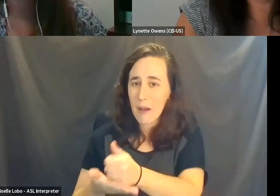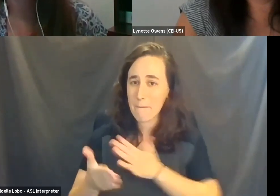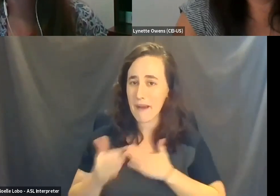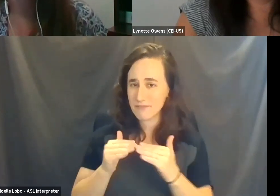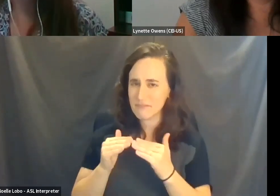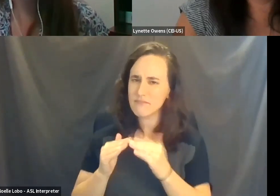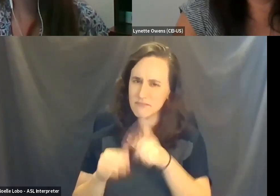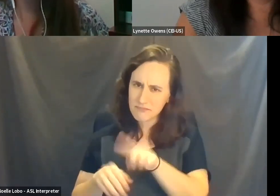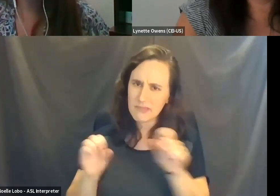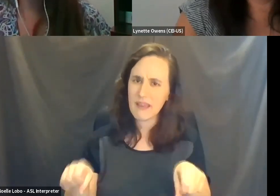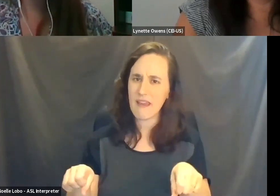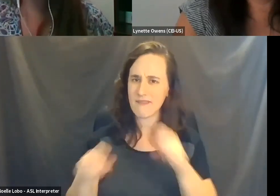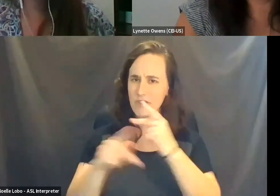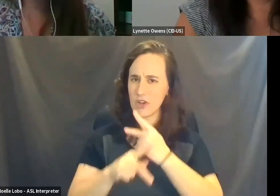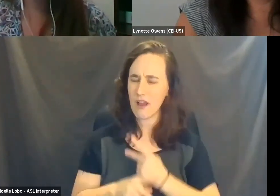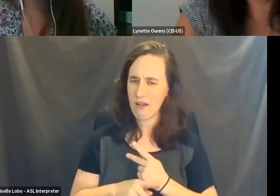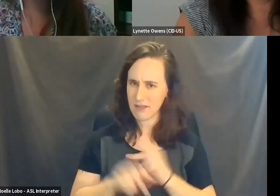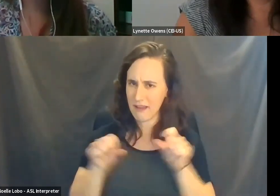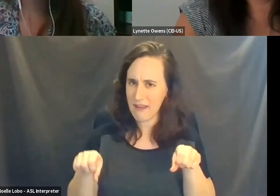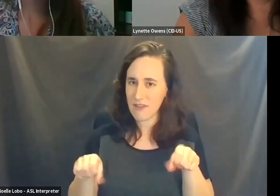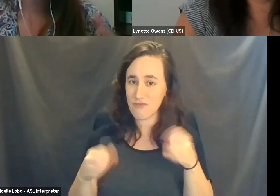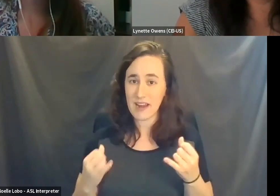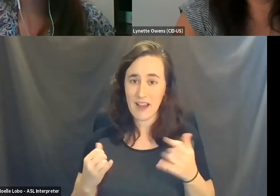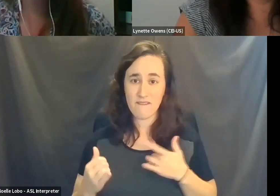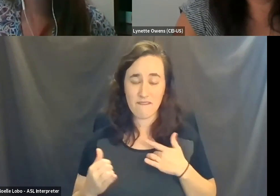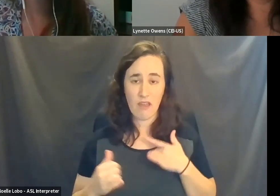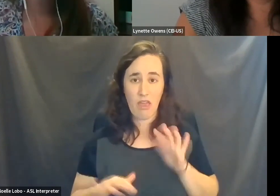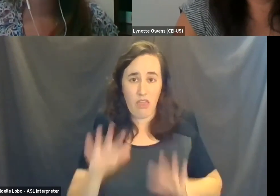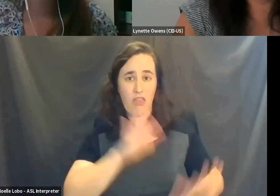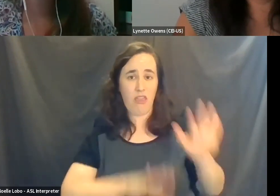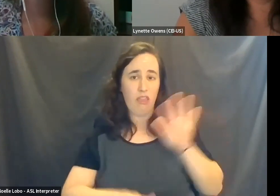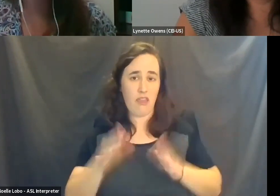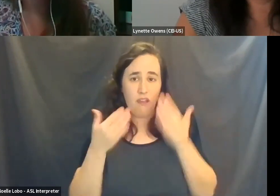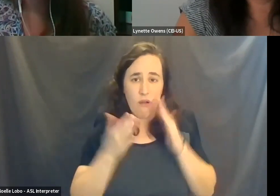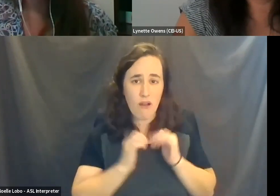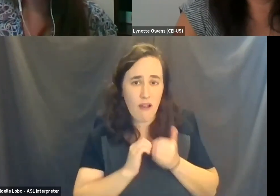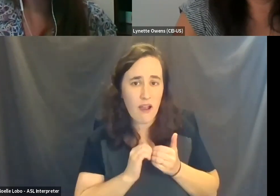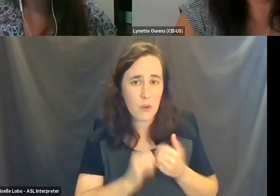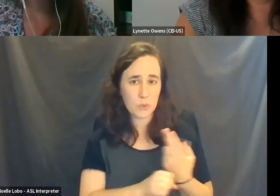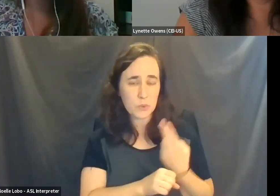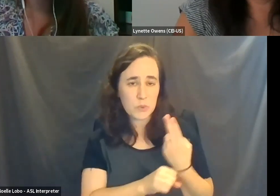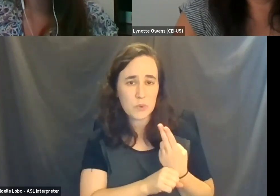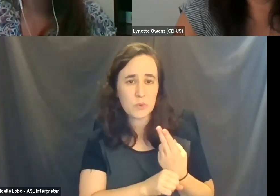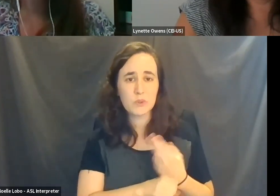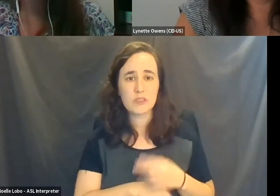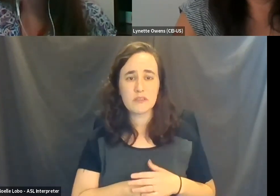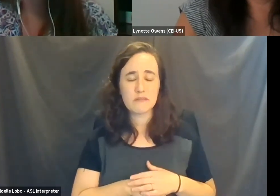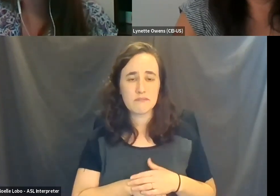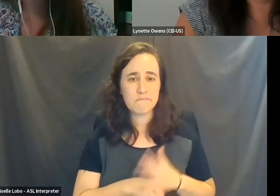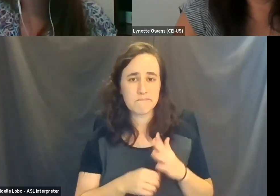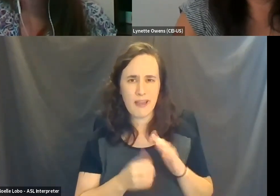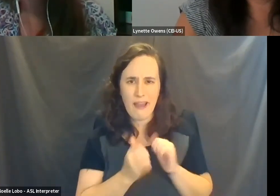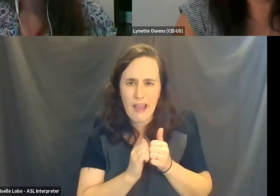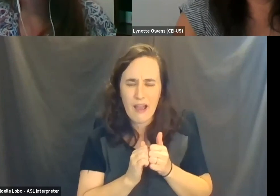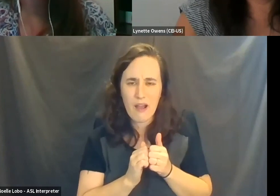it out. Maybe right now they don't know how to use a particular tool or how to translate a classroom